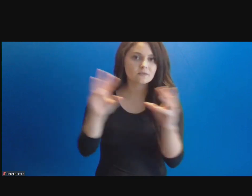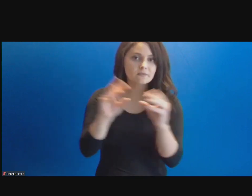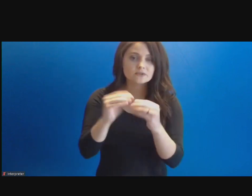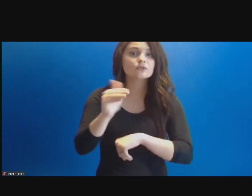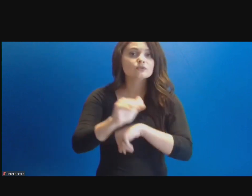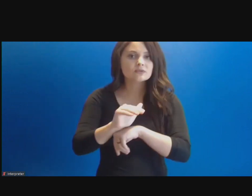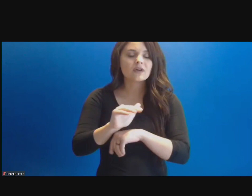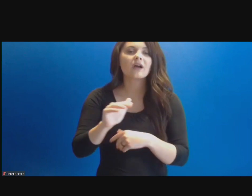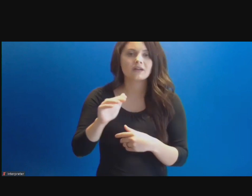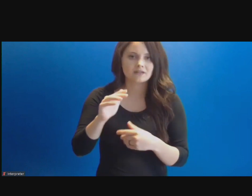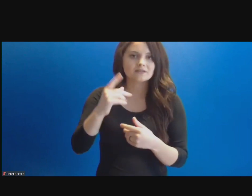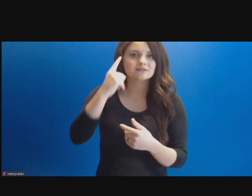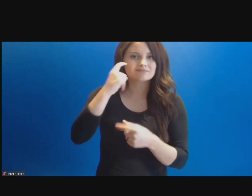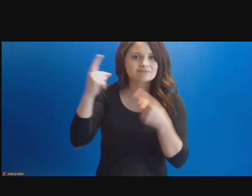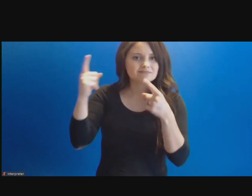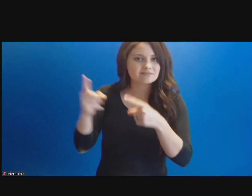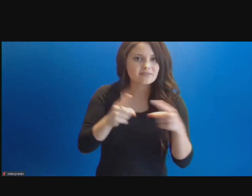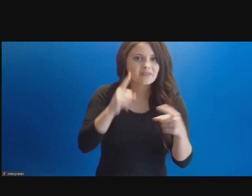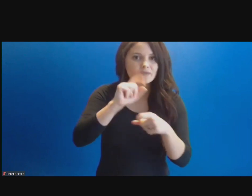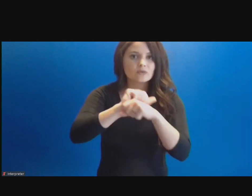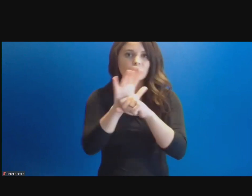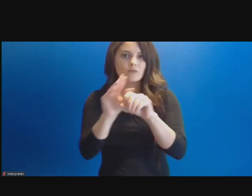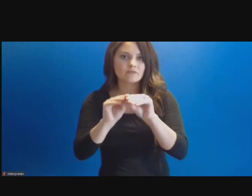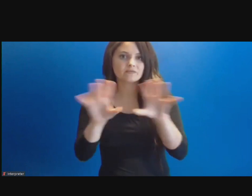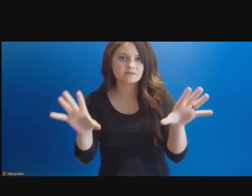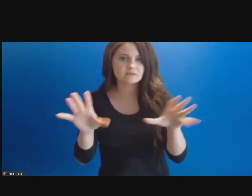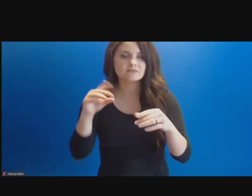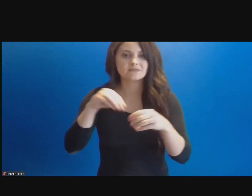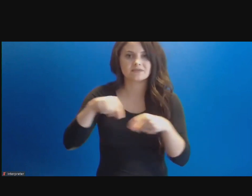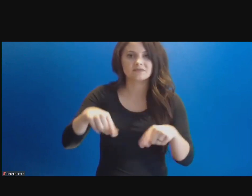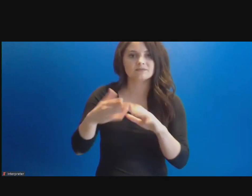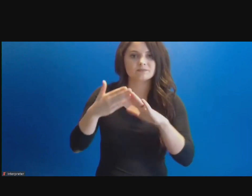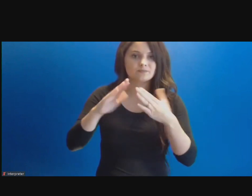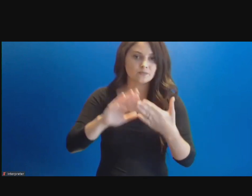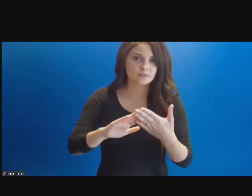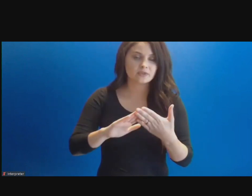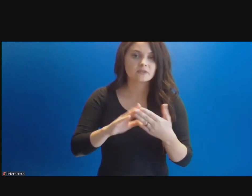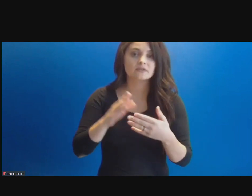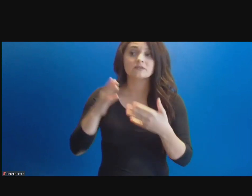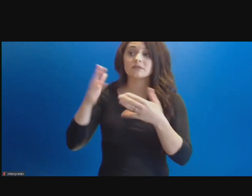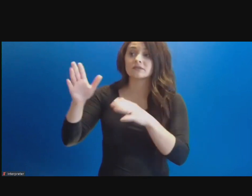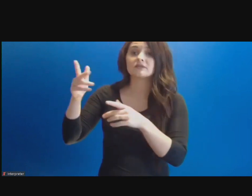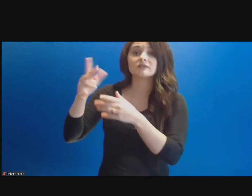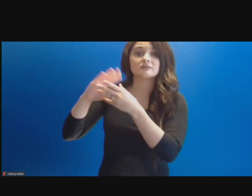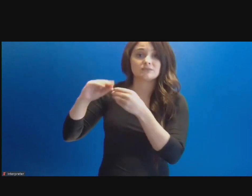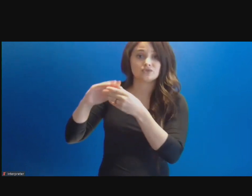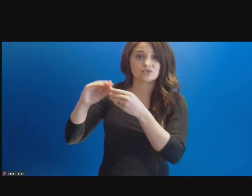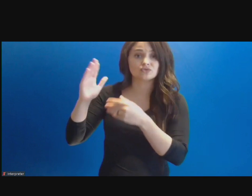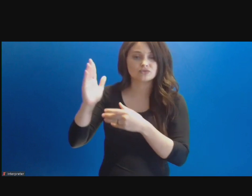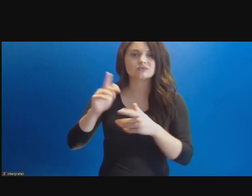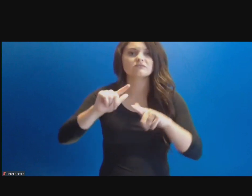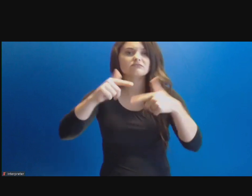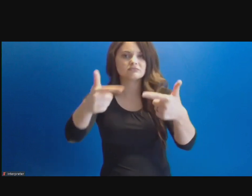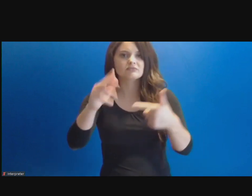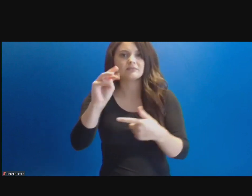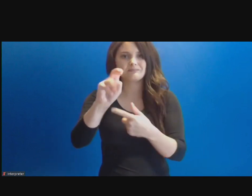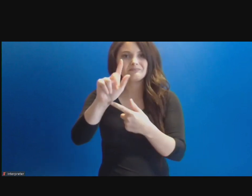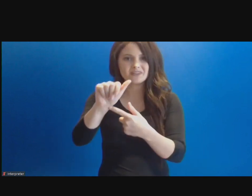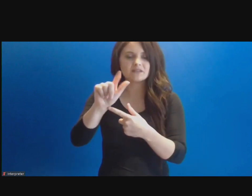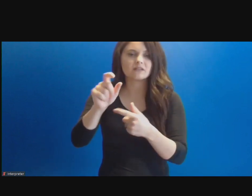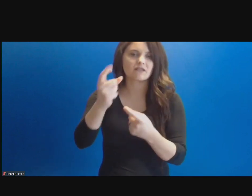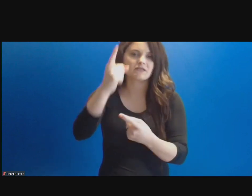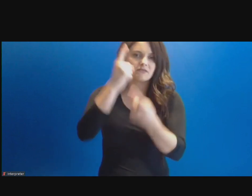you the latest developments of COVID-19 in the community. After we hear from our speakers, we will allow the media partners to